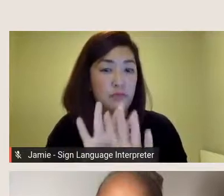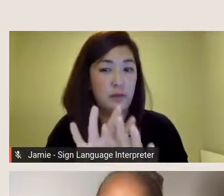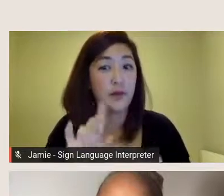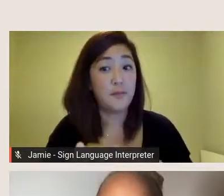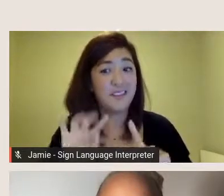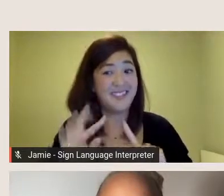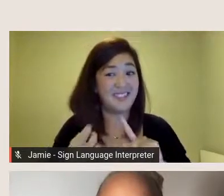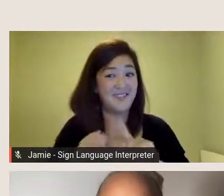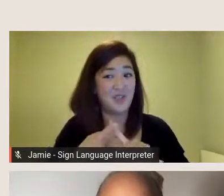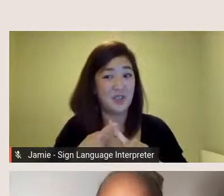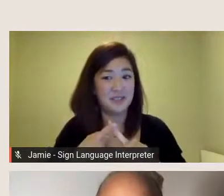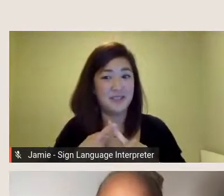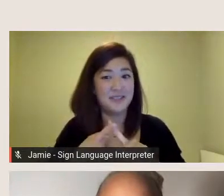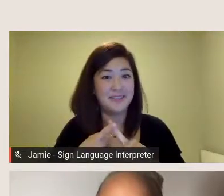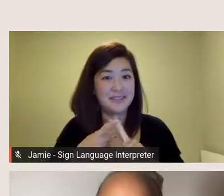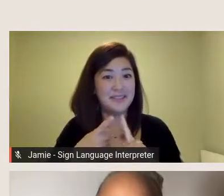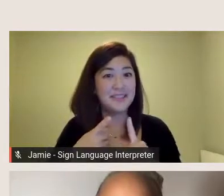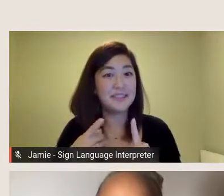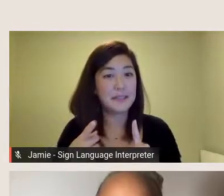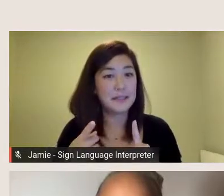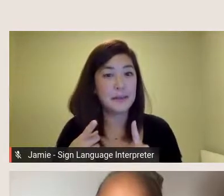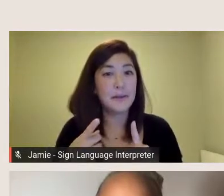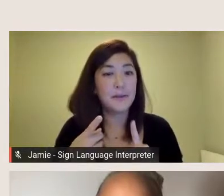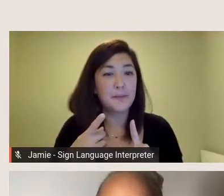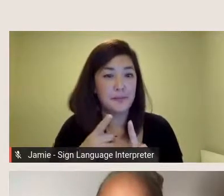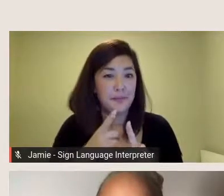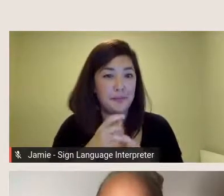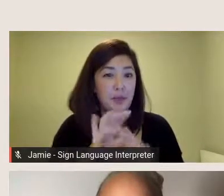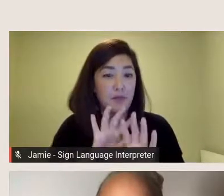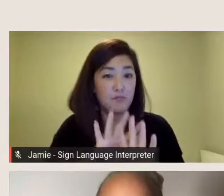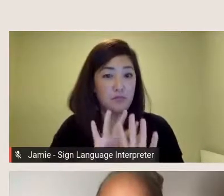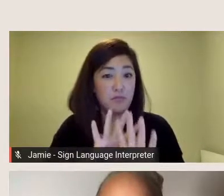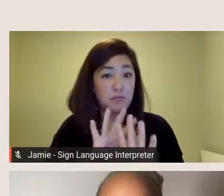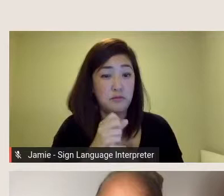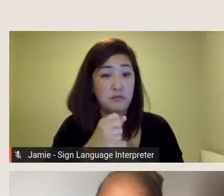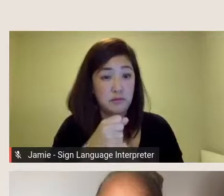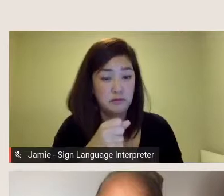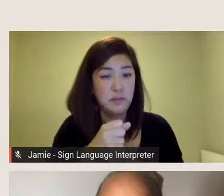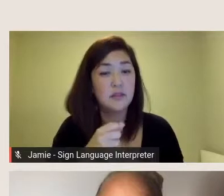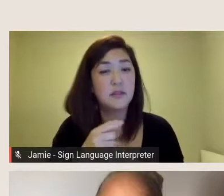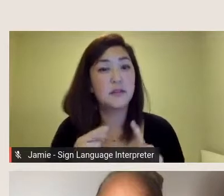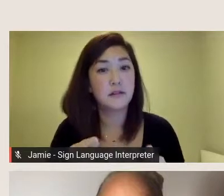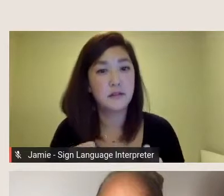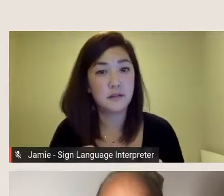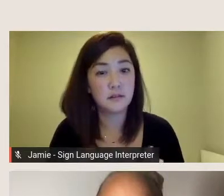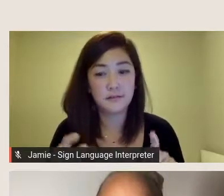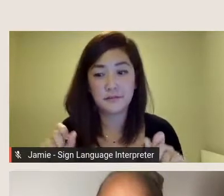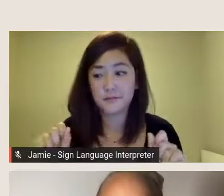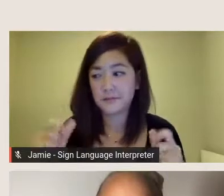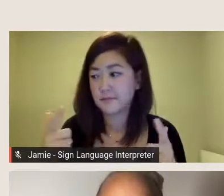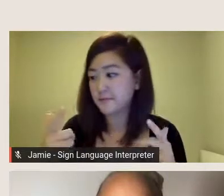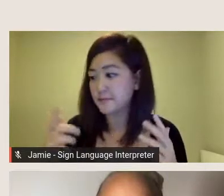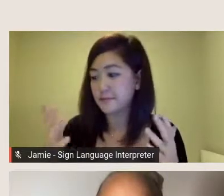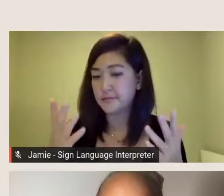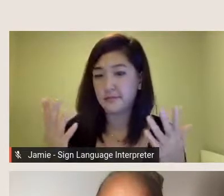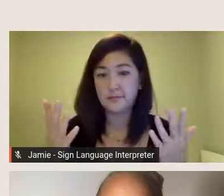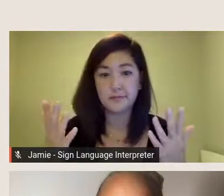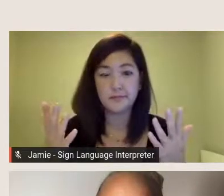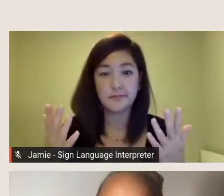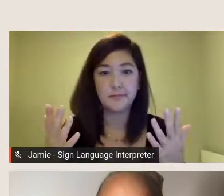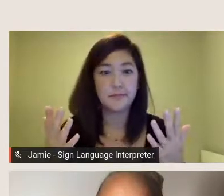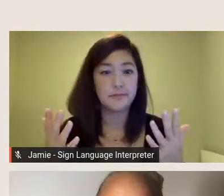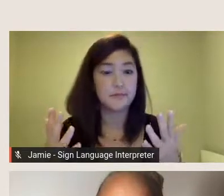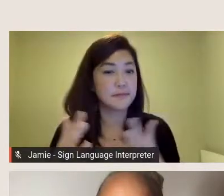protest and all these kind of like weird, semiotics going on, like all the,